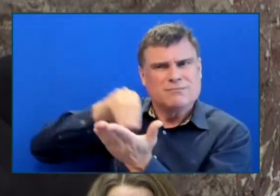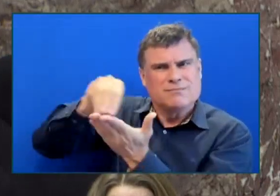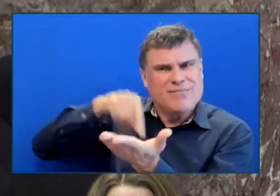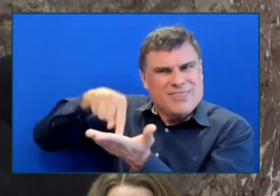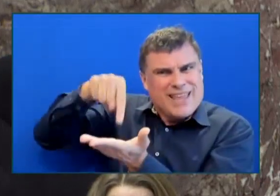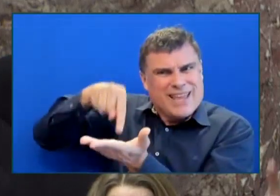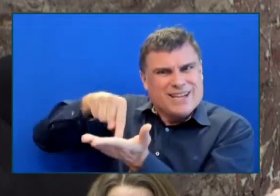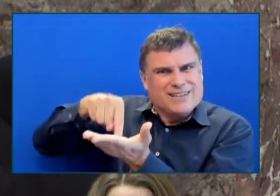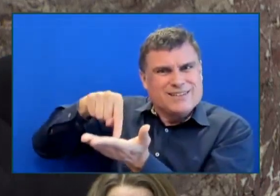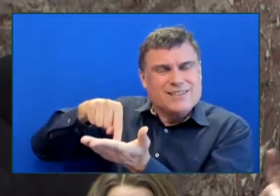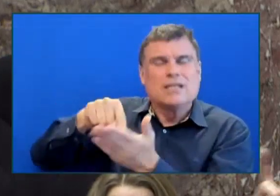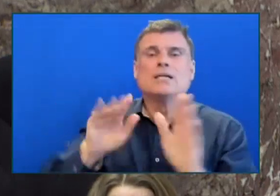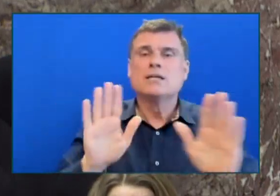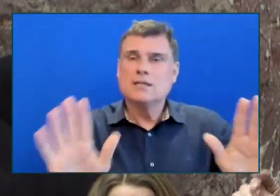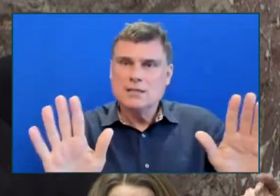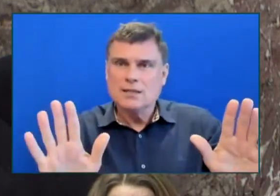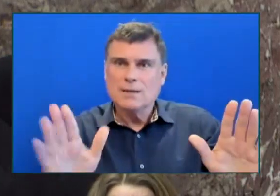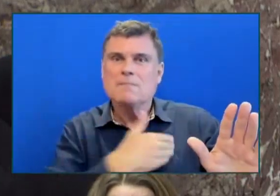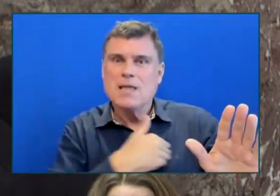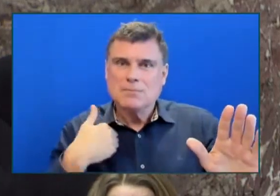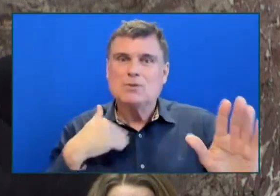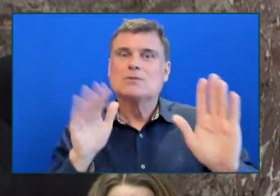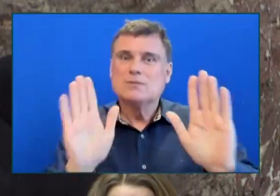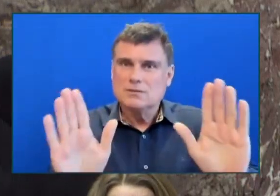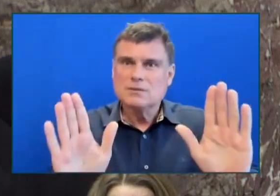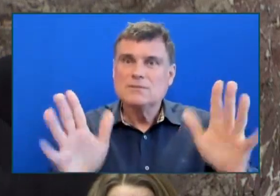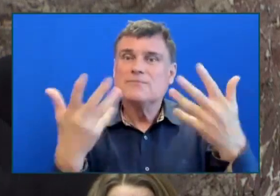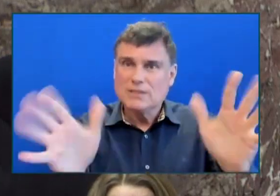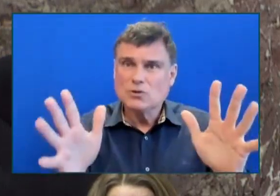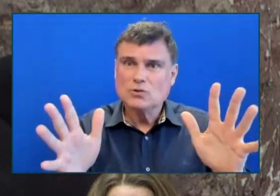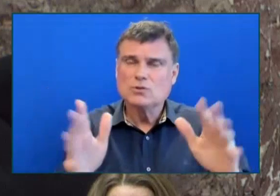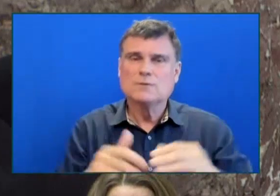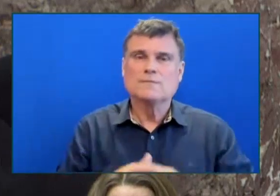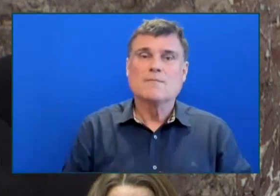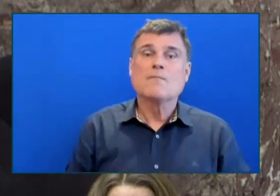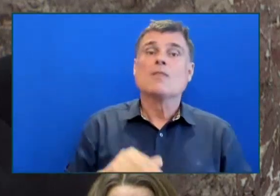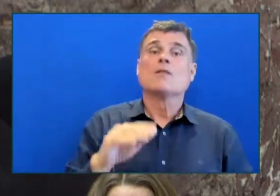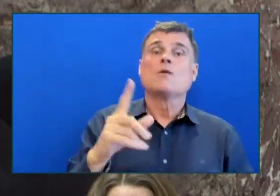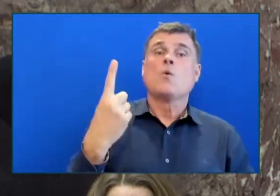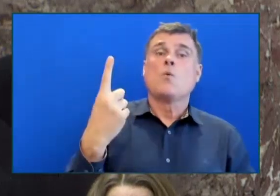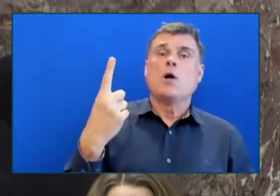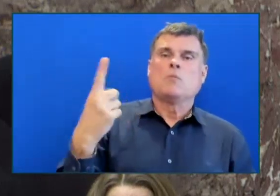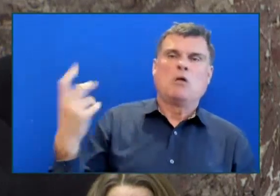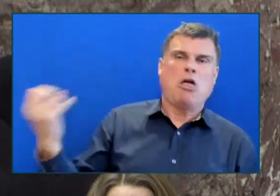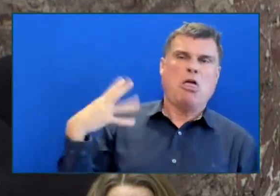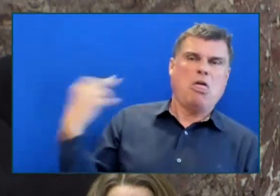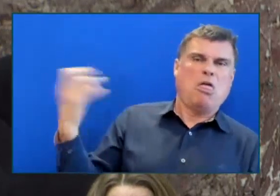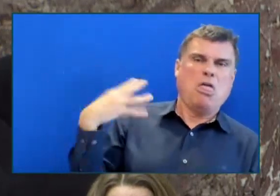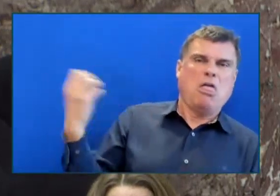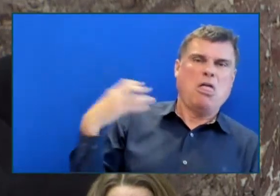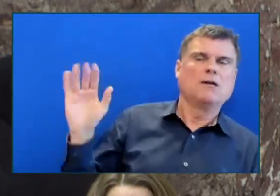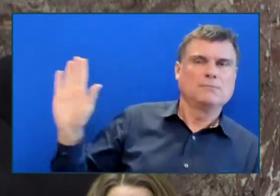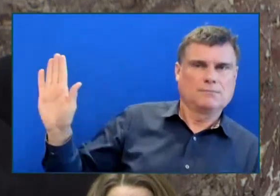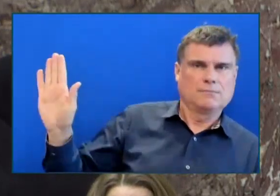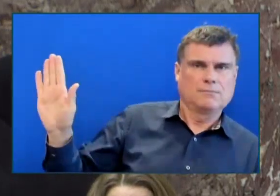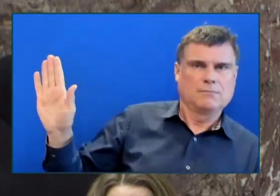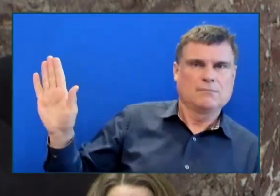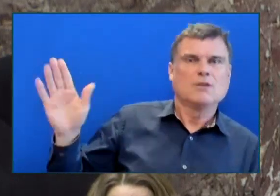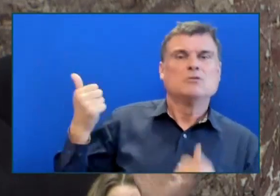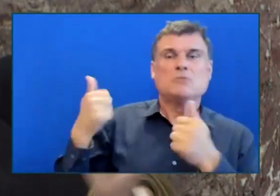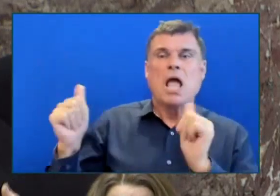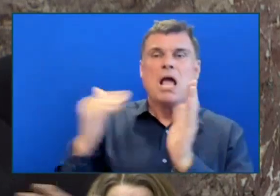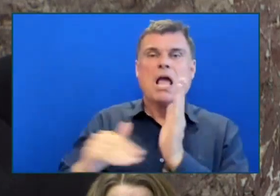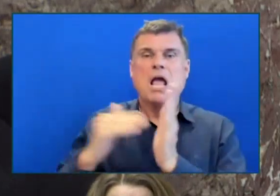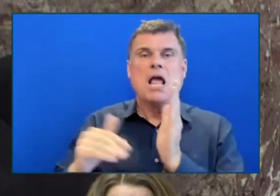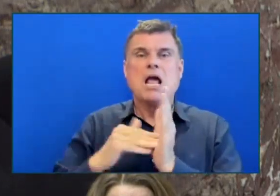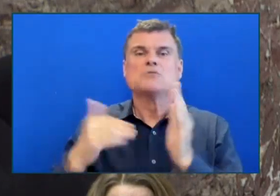and ourselves, it wasn't one side yelling at the other side, Honourable Speaker, one side trying to prove that they can be more objectionable